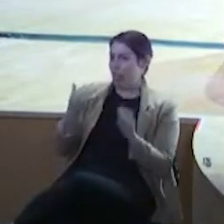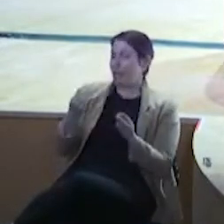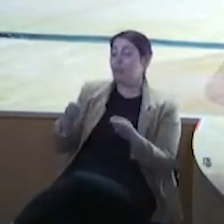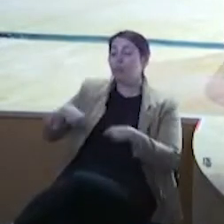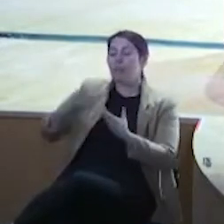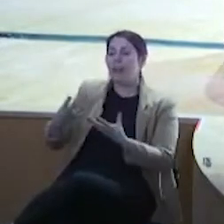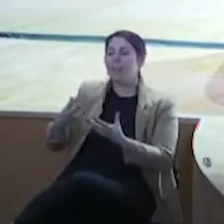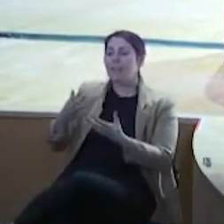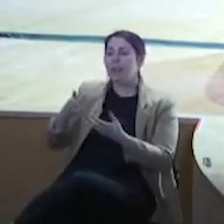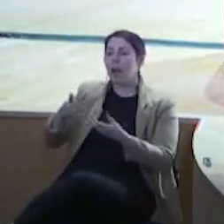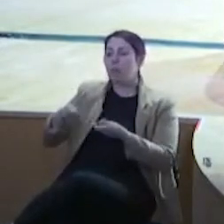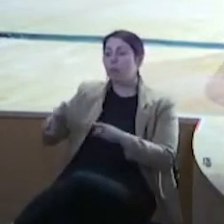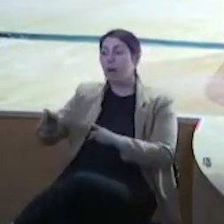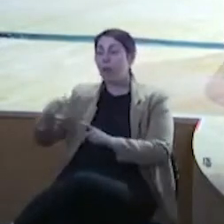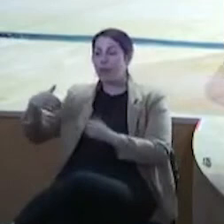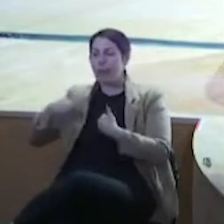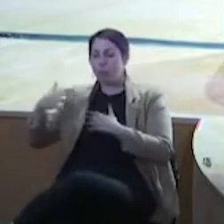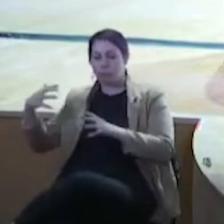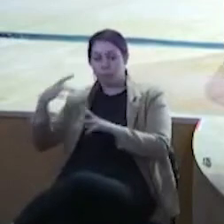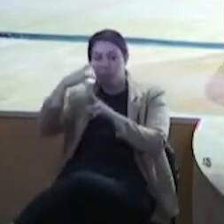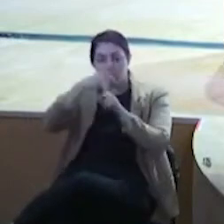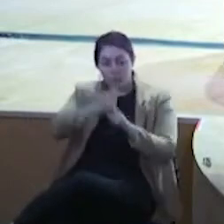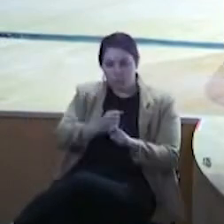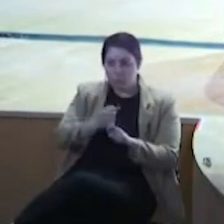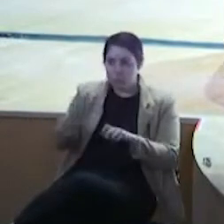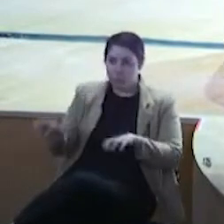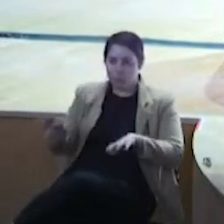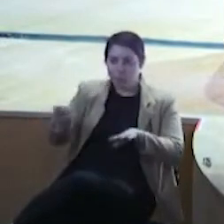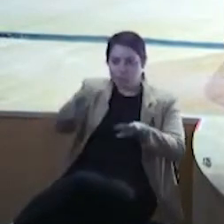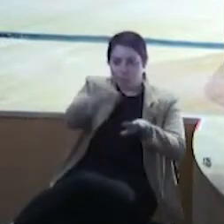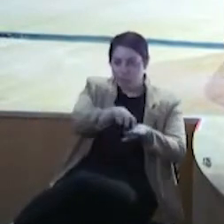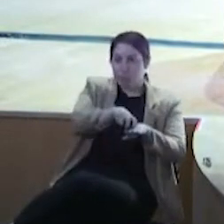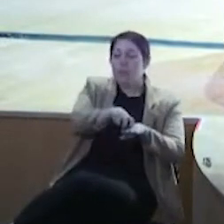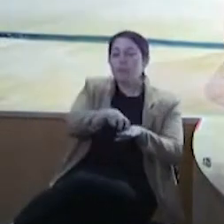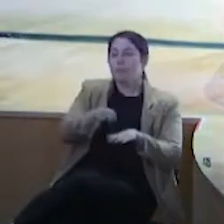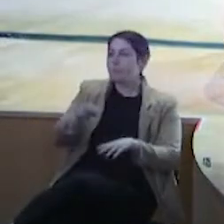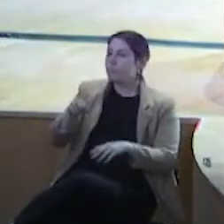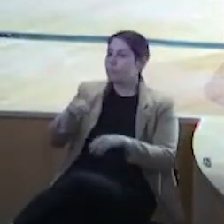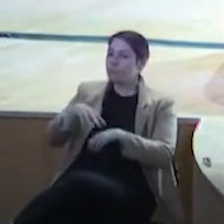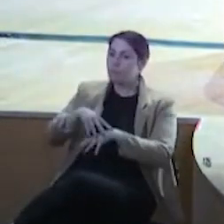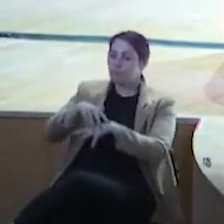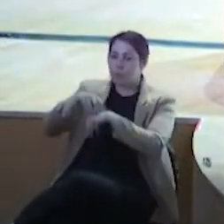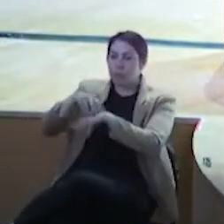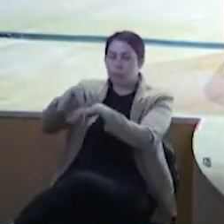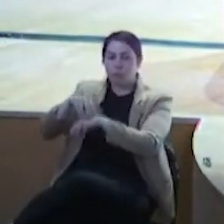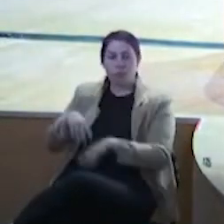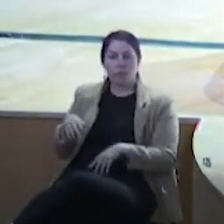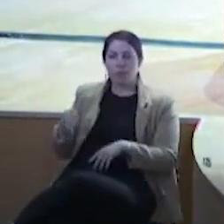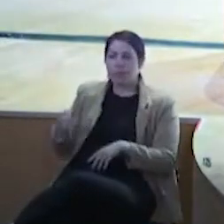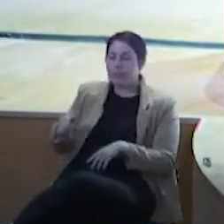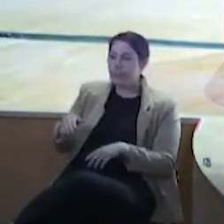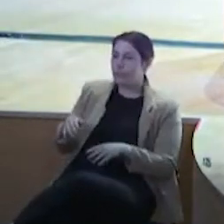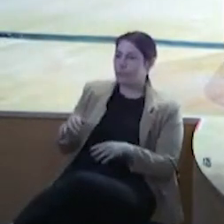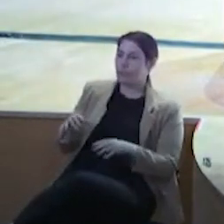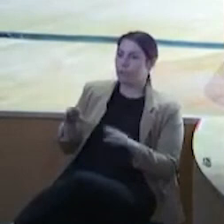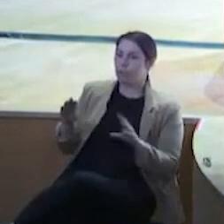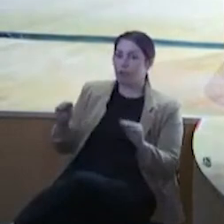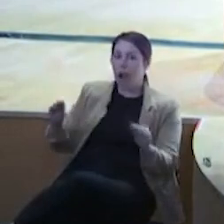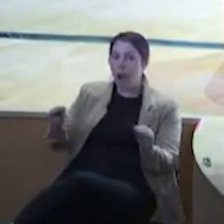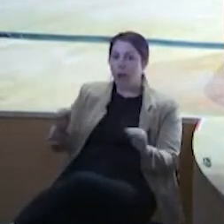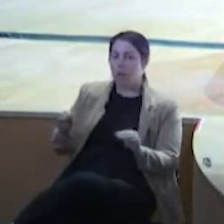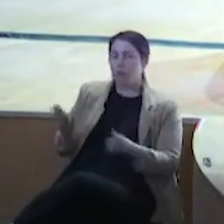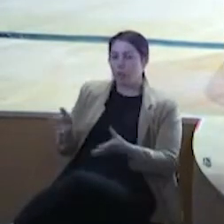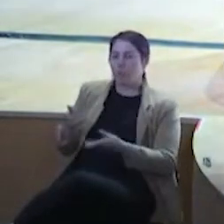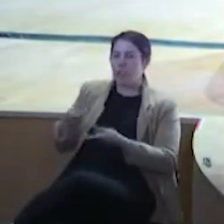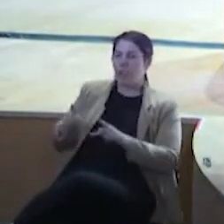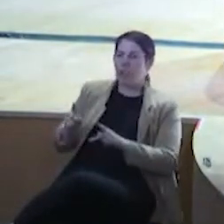for mussel, octopus, crabs, fish. It is becomes a generated food source for